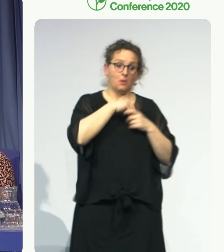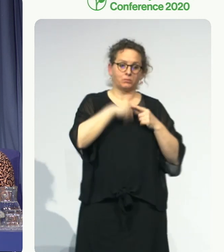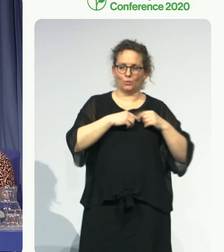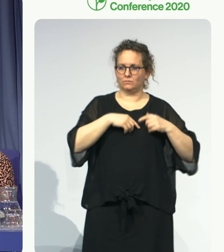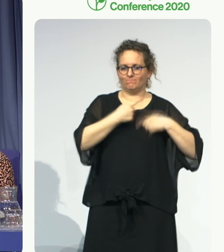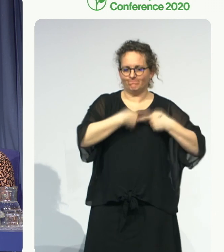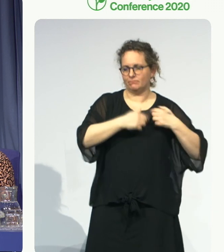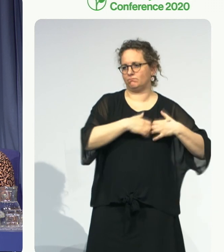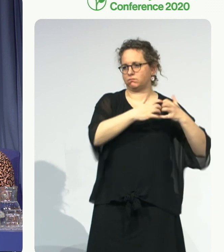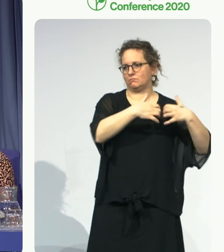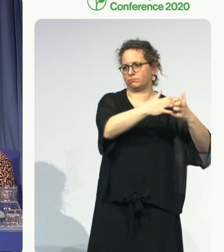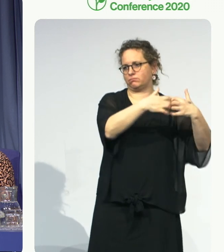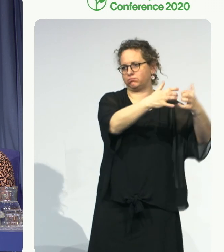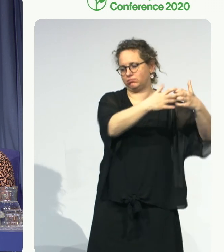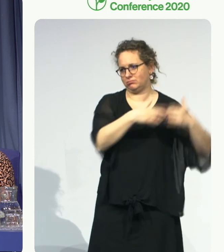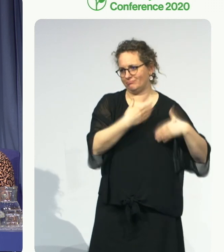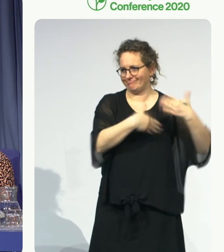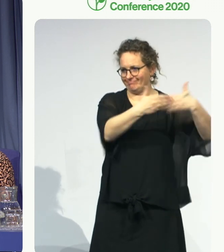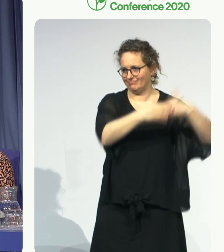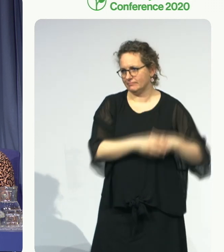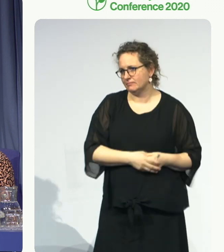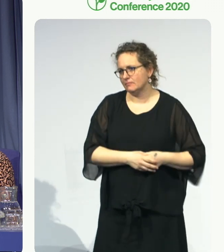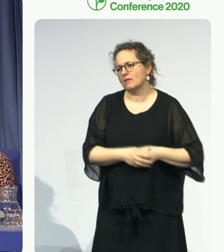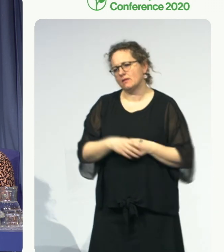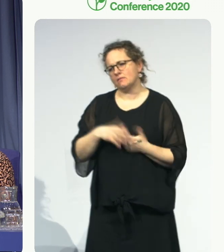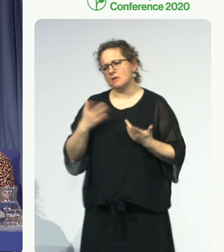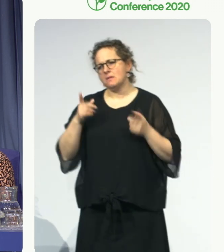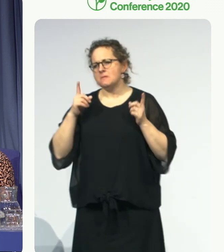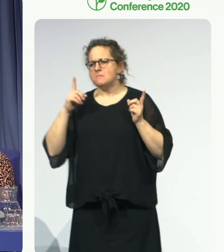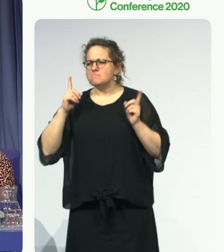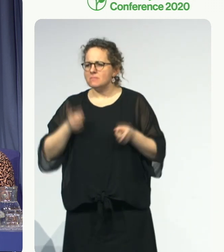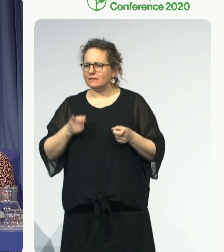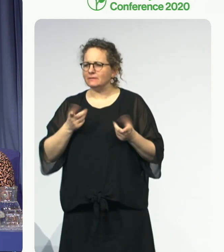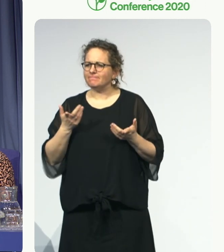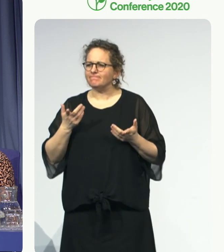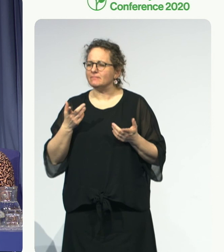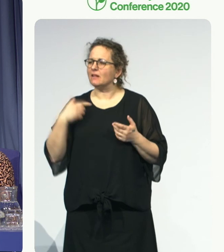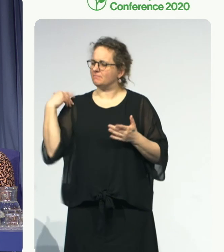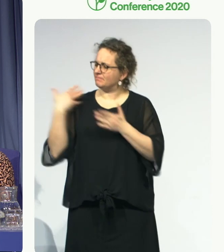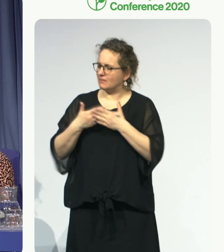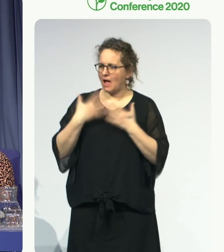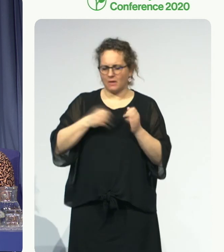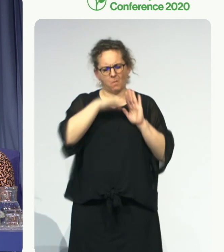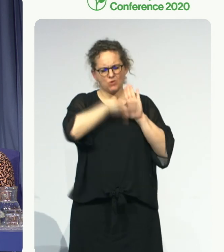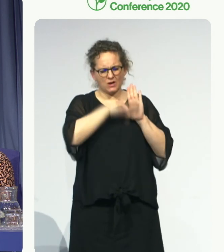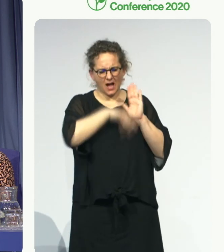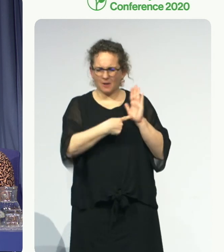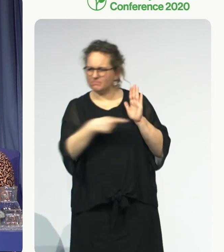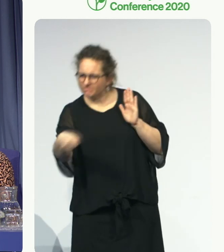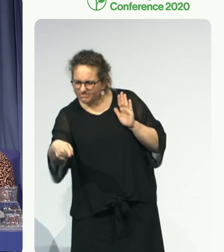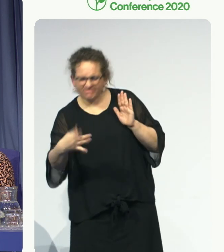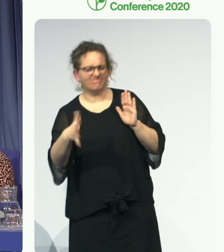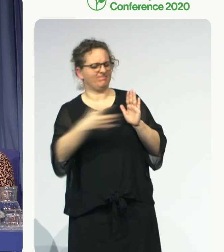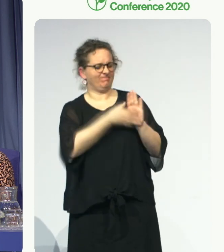who are not in the list of programs that happen every day. So we do definitely have programs